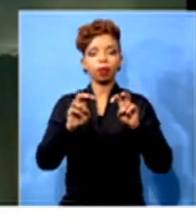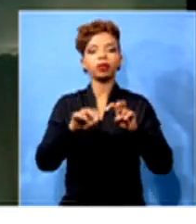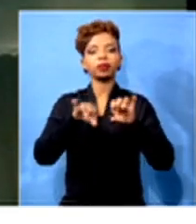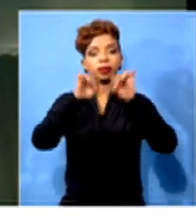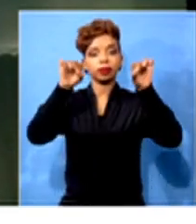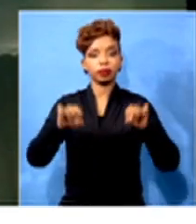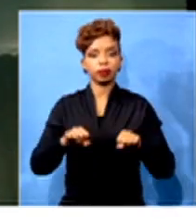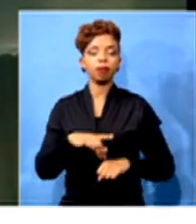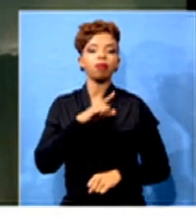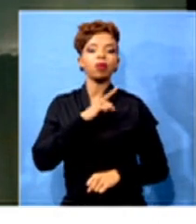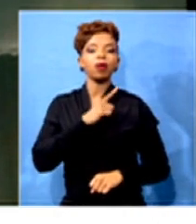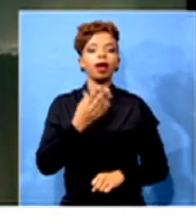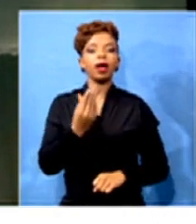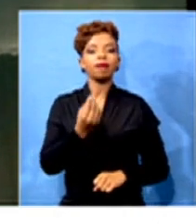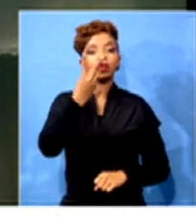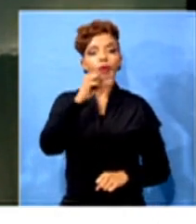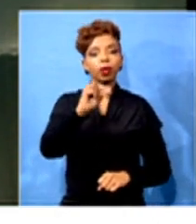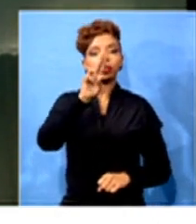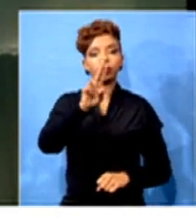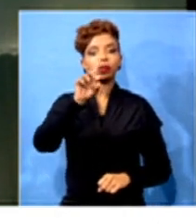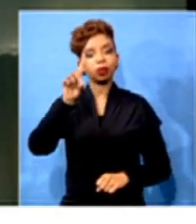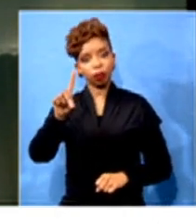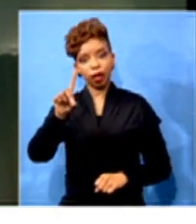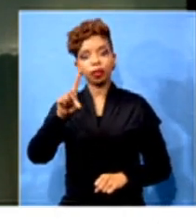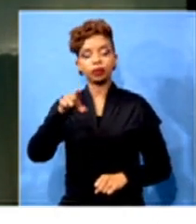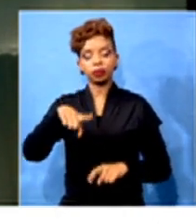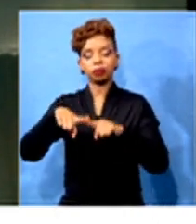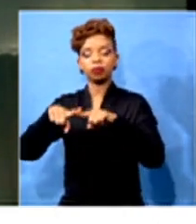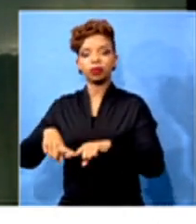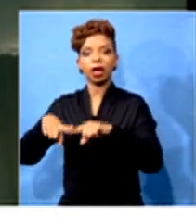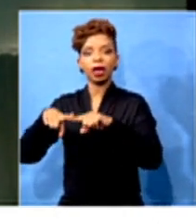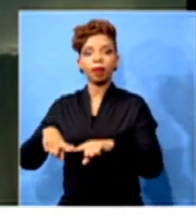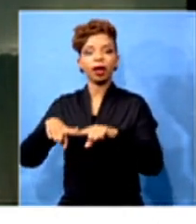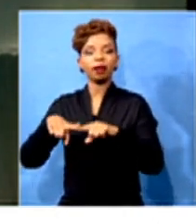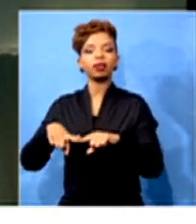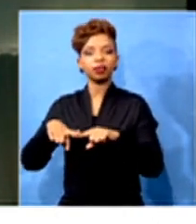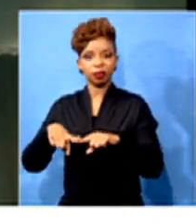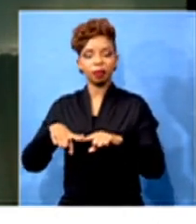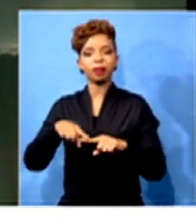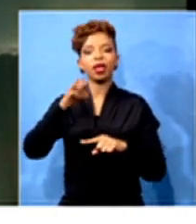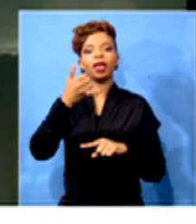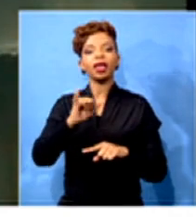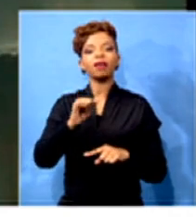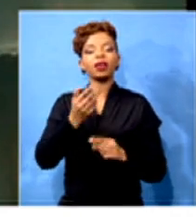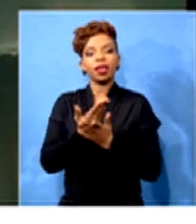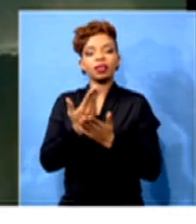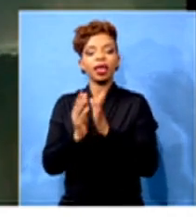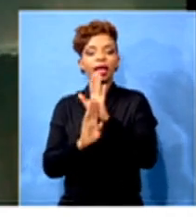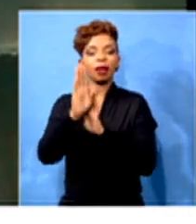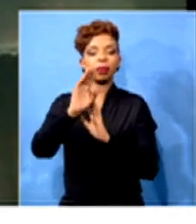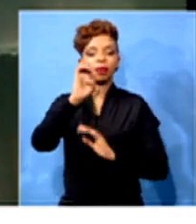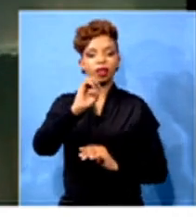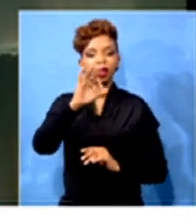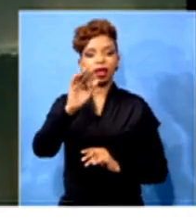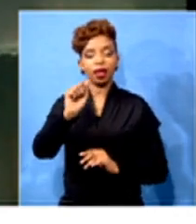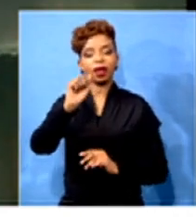from 2021 onwards that we did were dependent on obviously, if the EAF can improve or not, and if not,